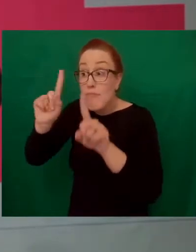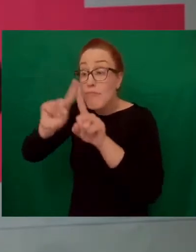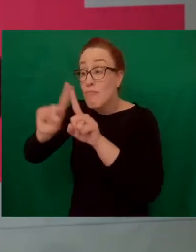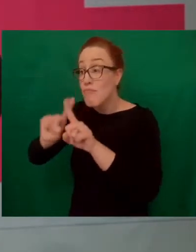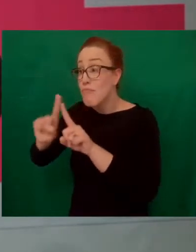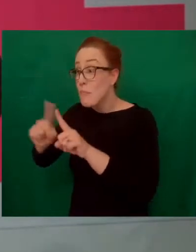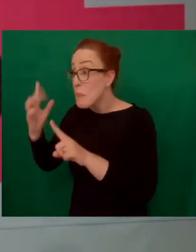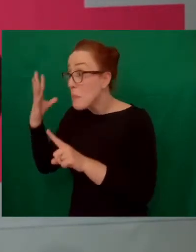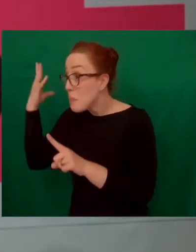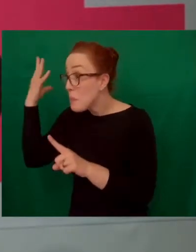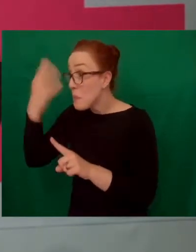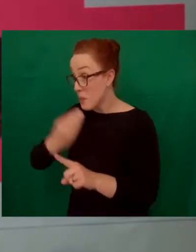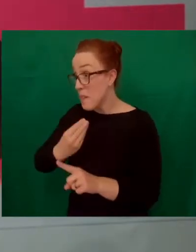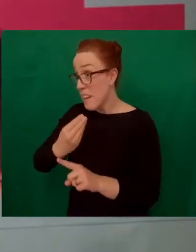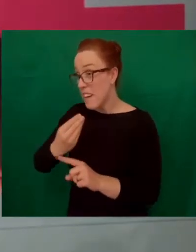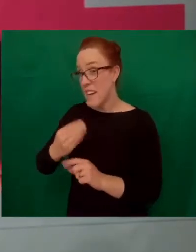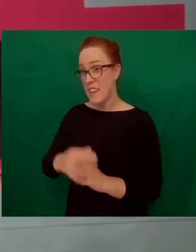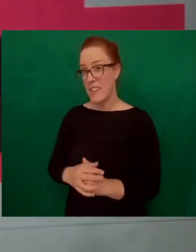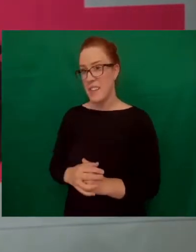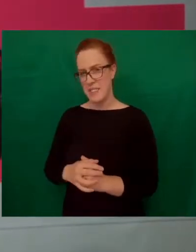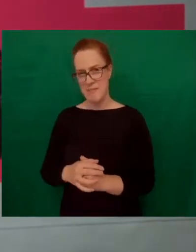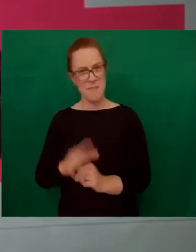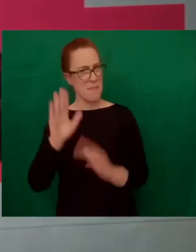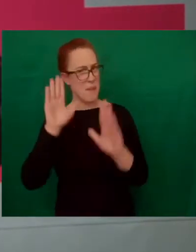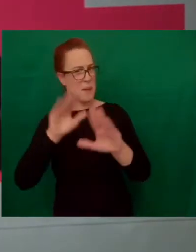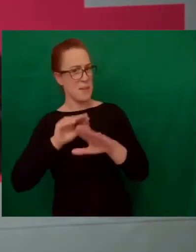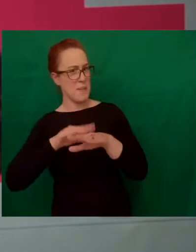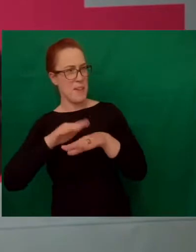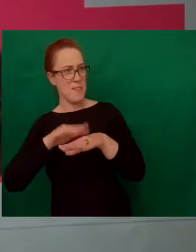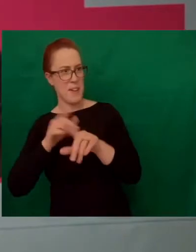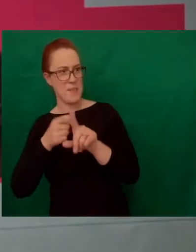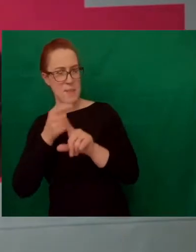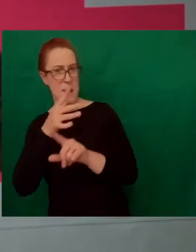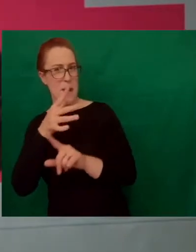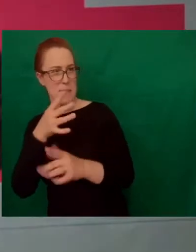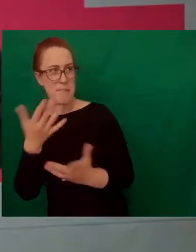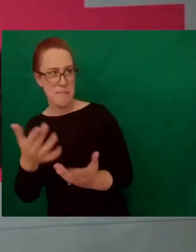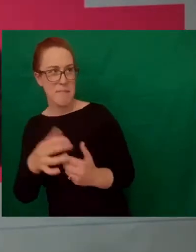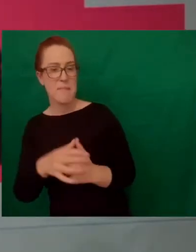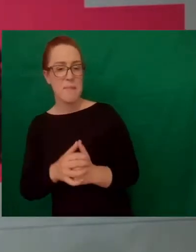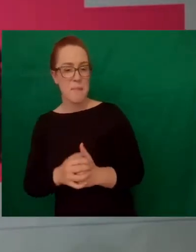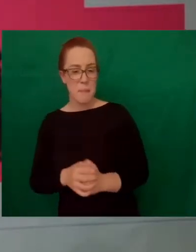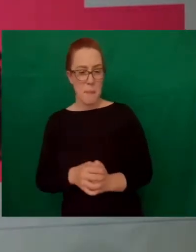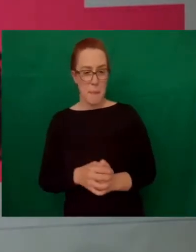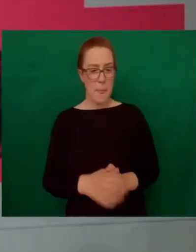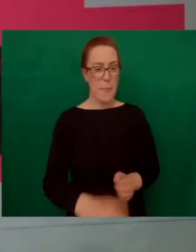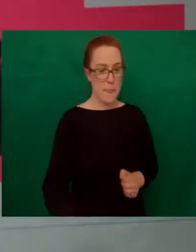beautiful in their own way. That's really great advice from Mom.